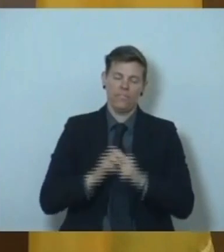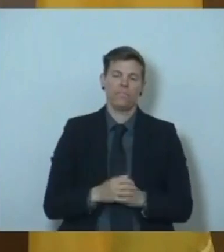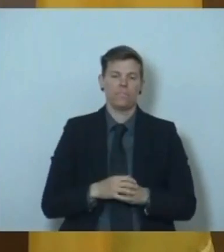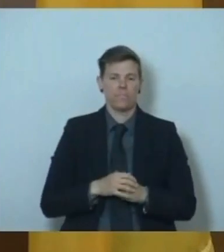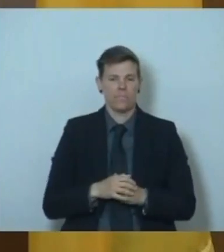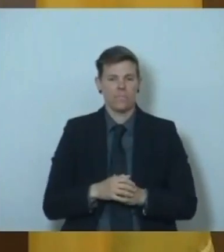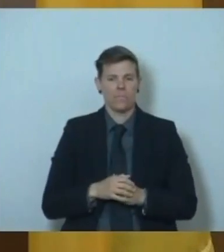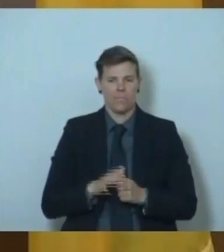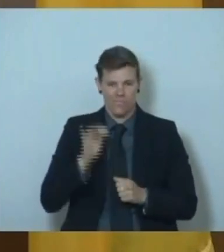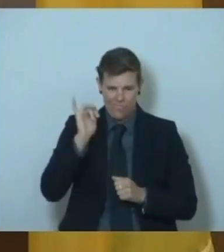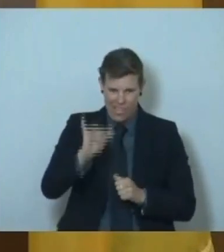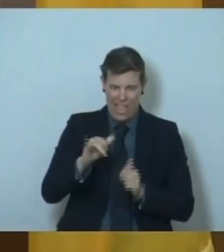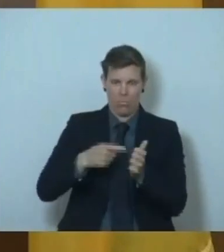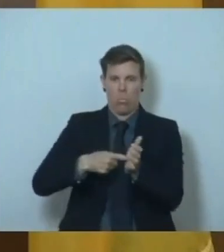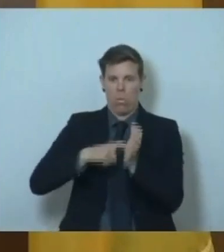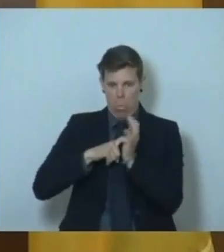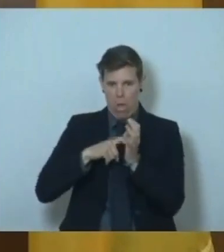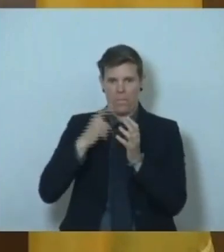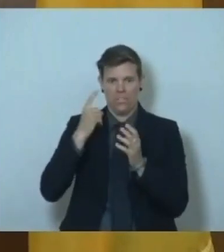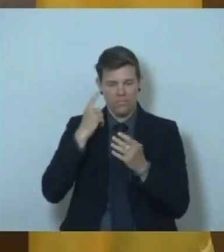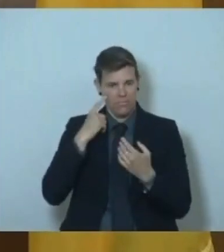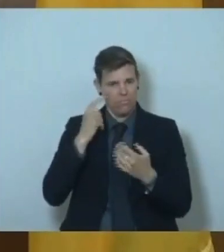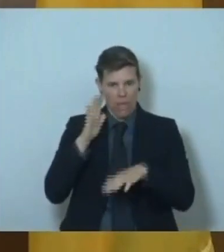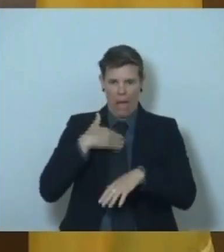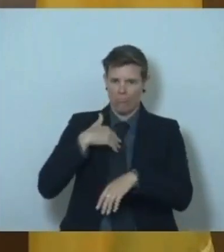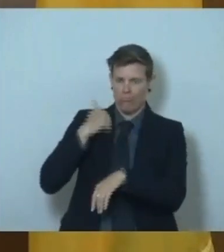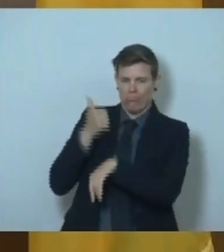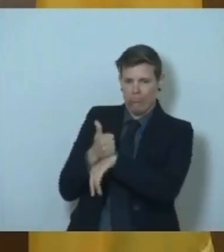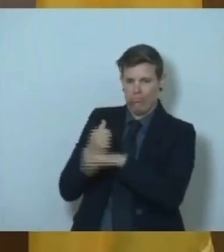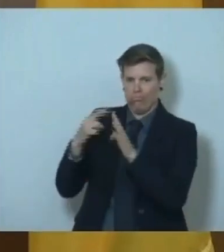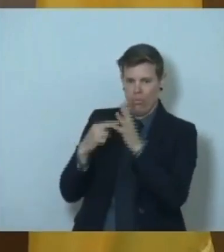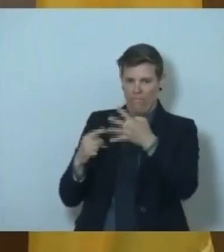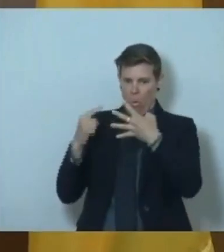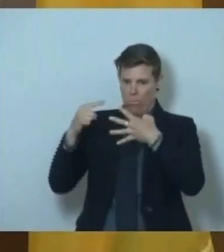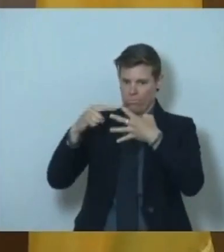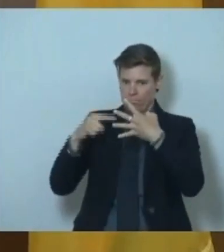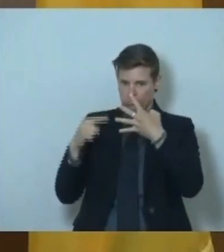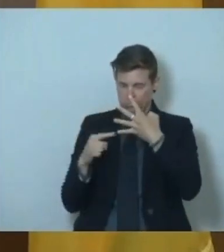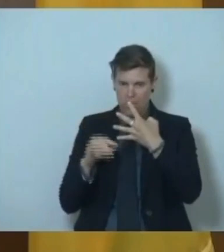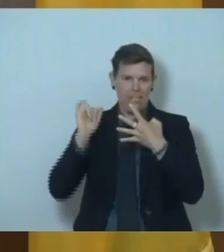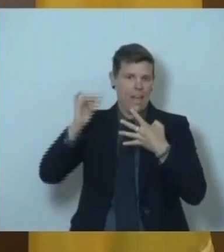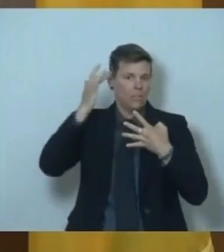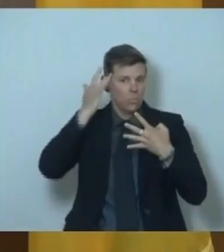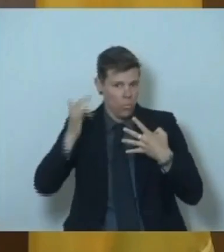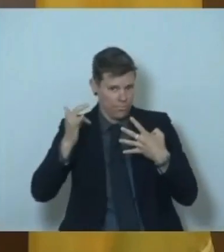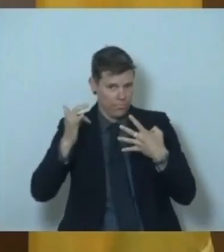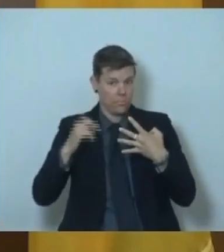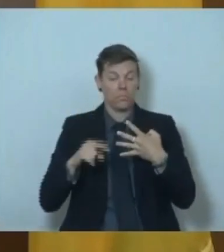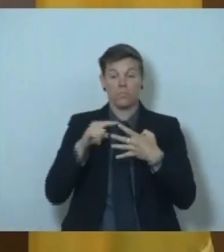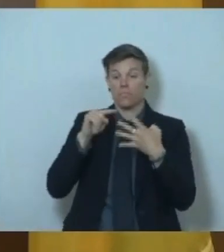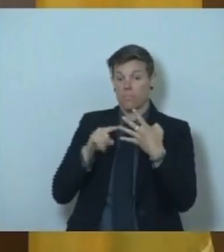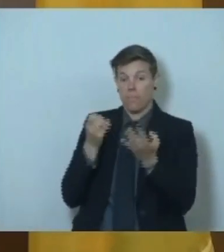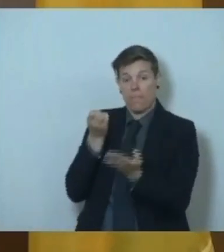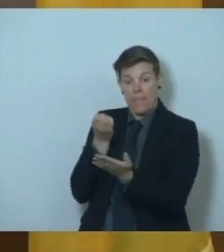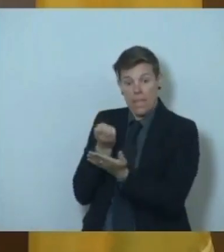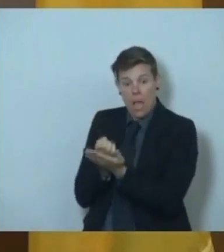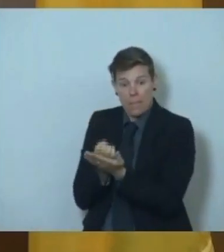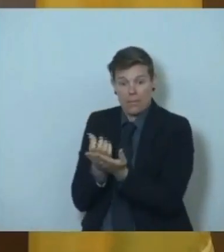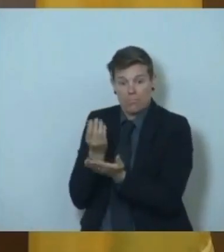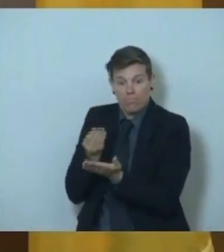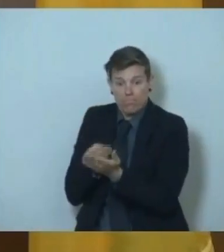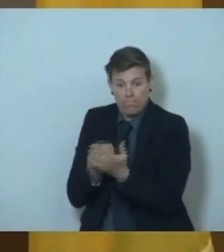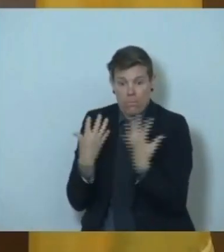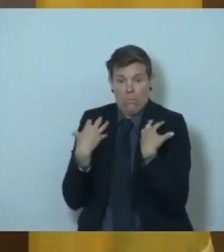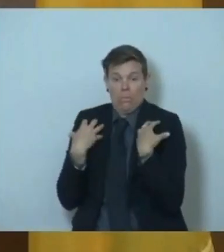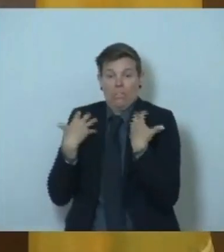criteria that we've set, and that's why, and that's what we put through the Economic Recovery Council, right, which was supported by that Economic